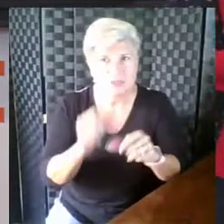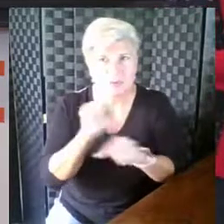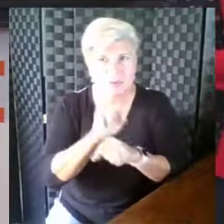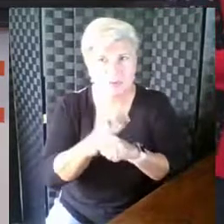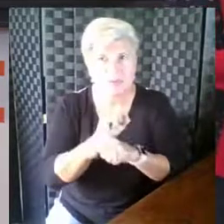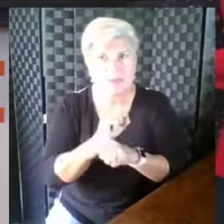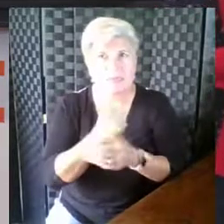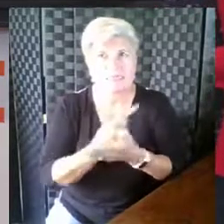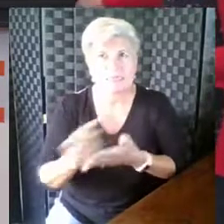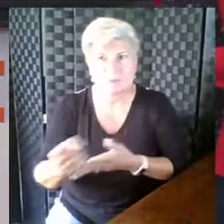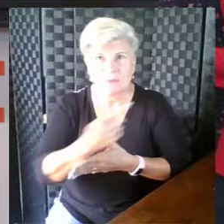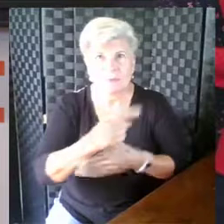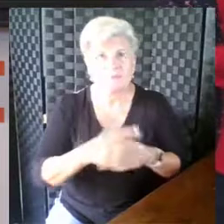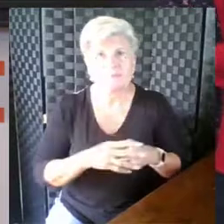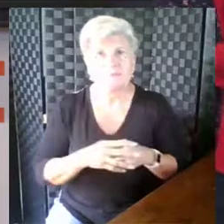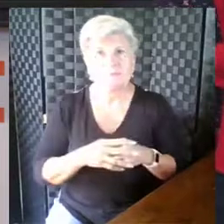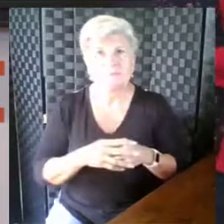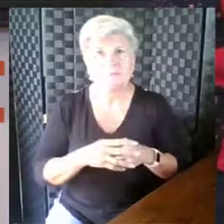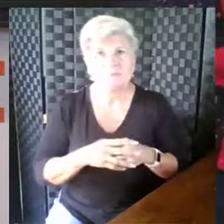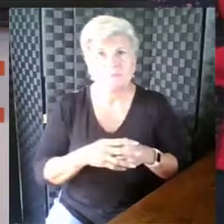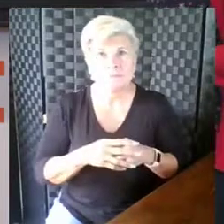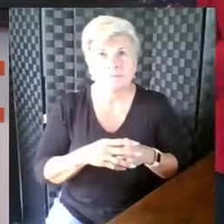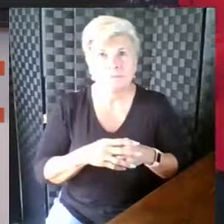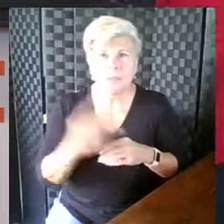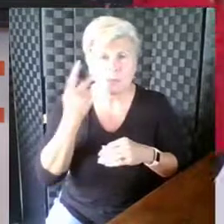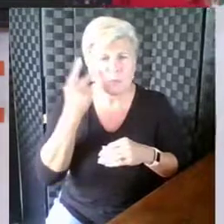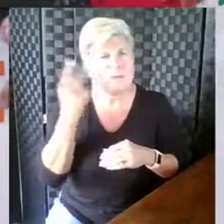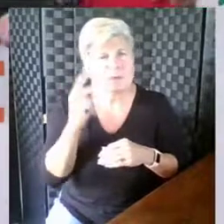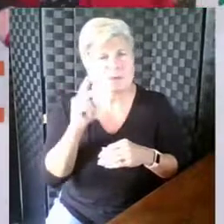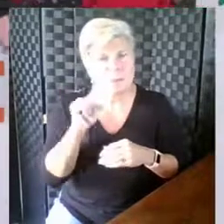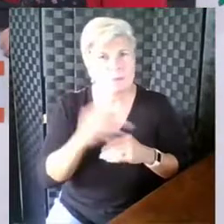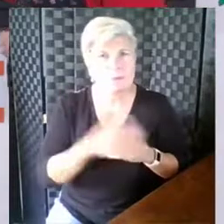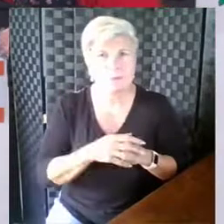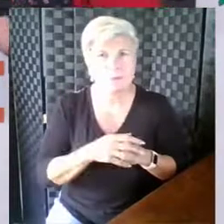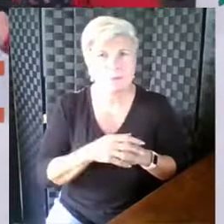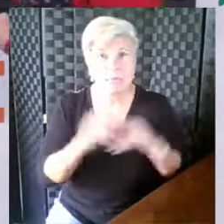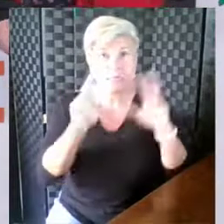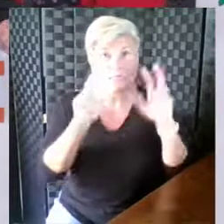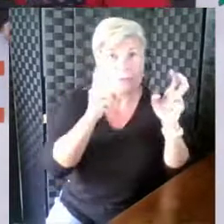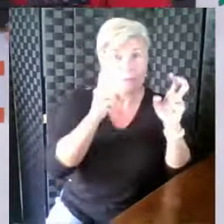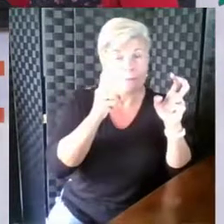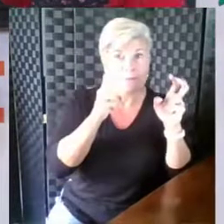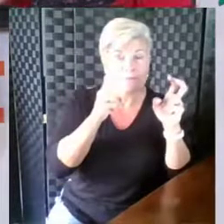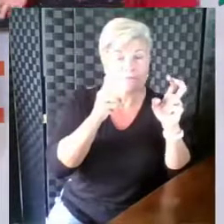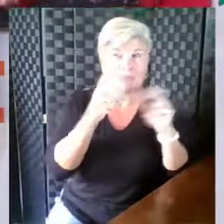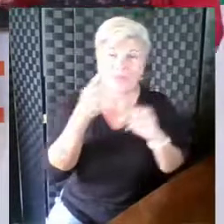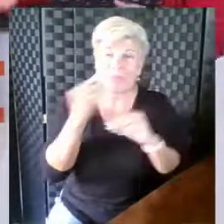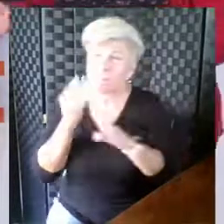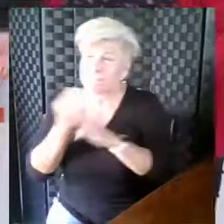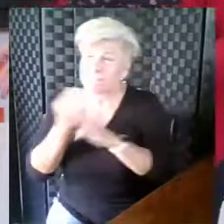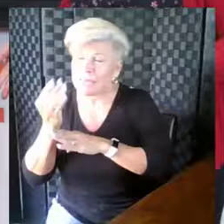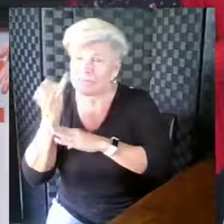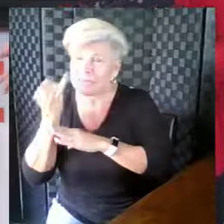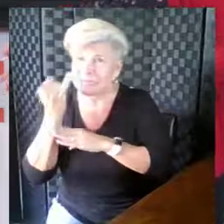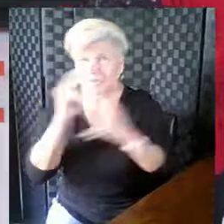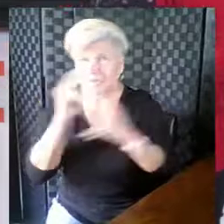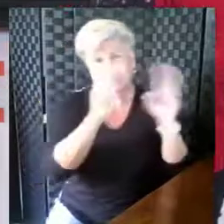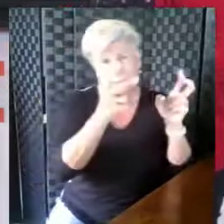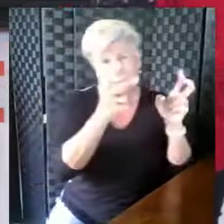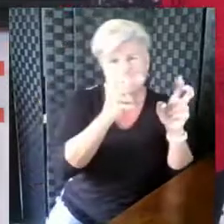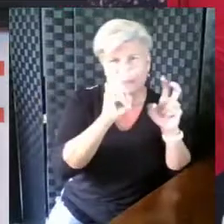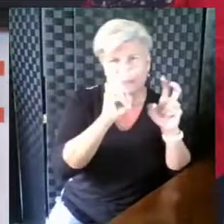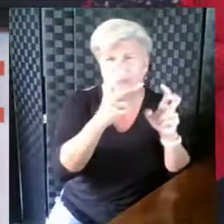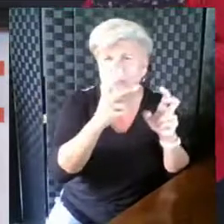working on this skill next time. So let's review a little bit. Topic versus the main idea. What is the topic?